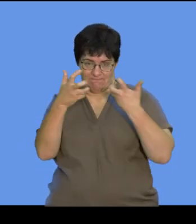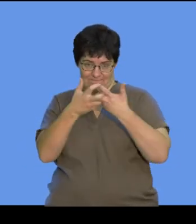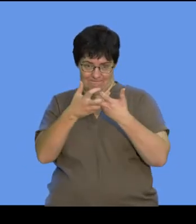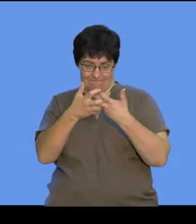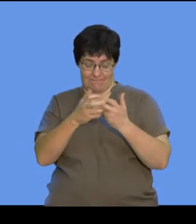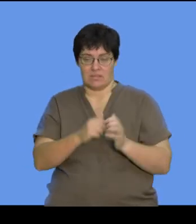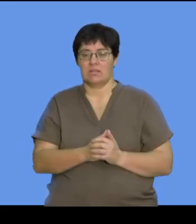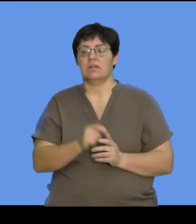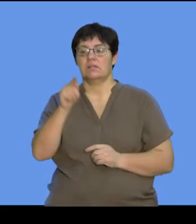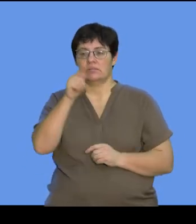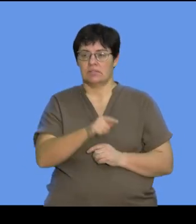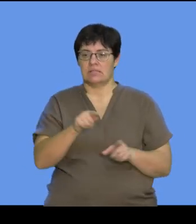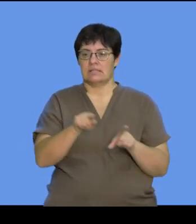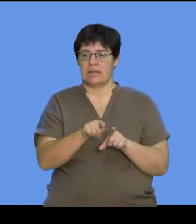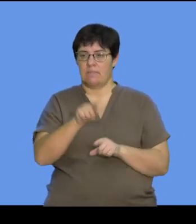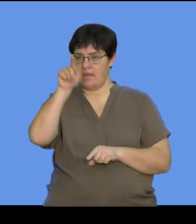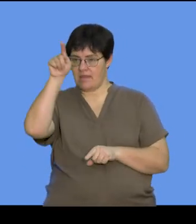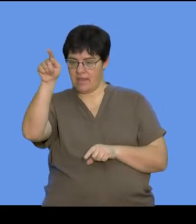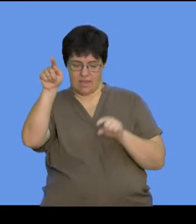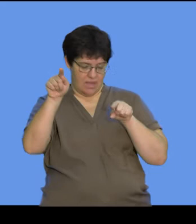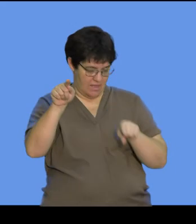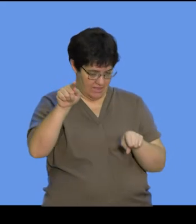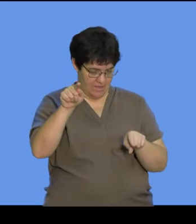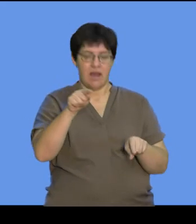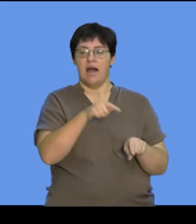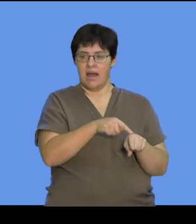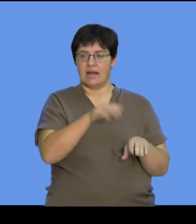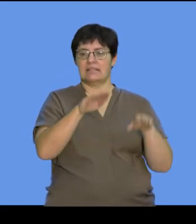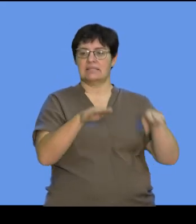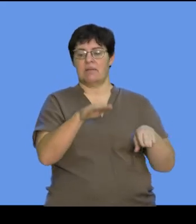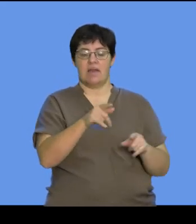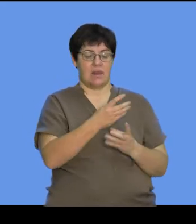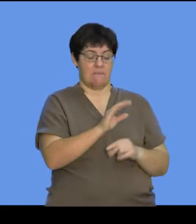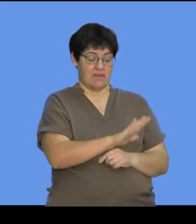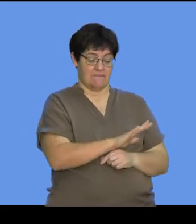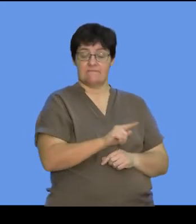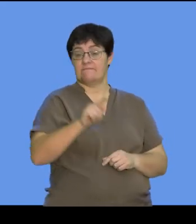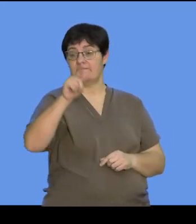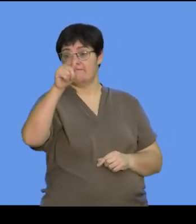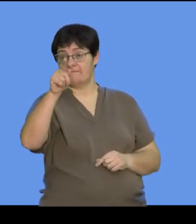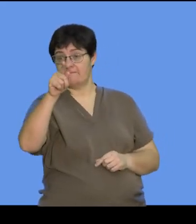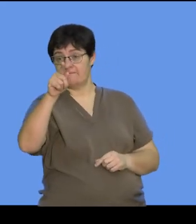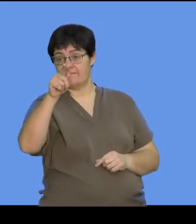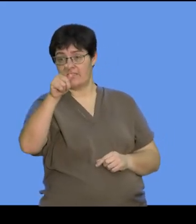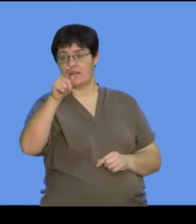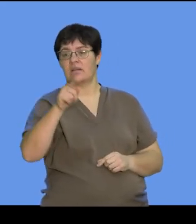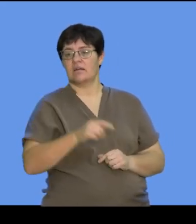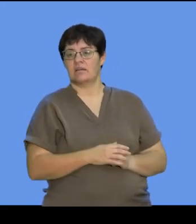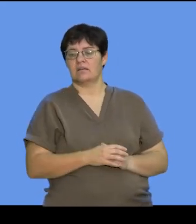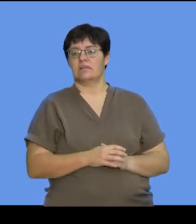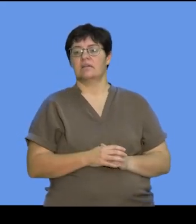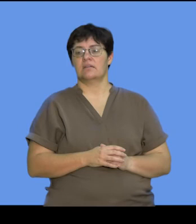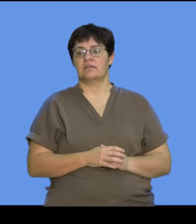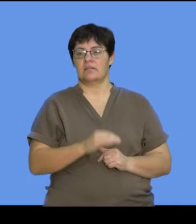to it. And likewise, based on its shape and the similarity between this and